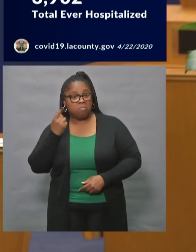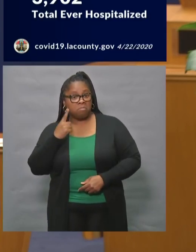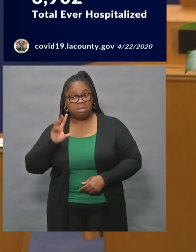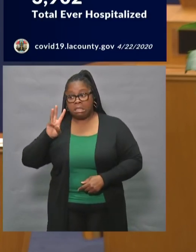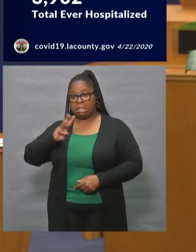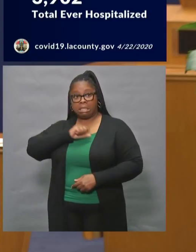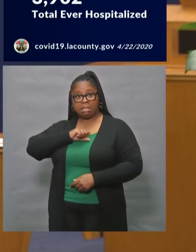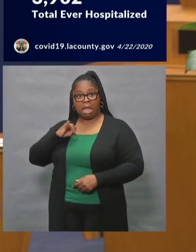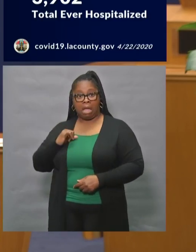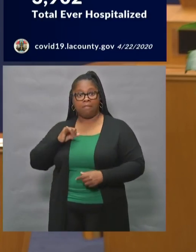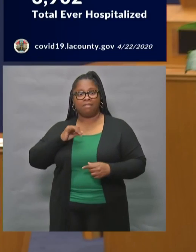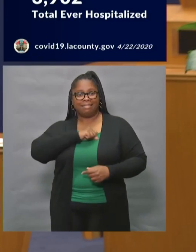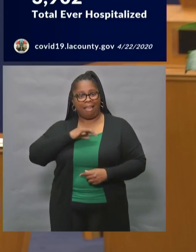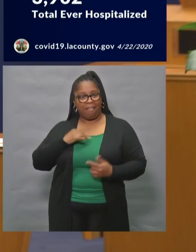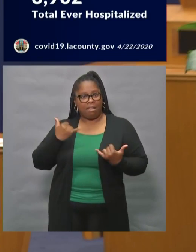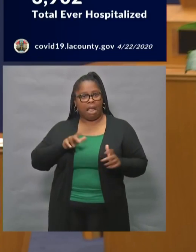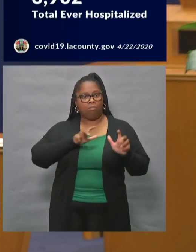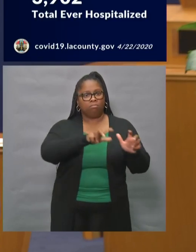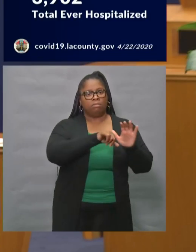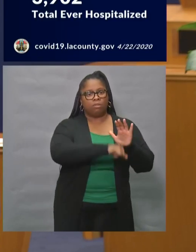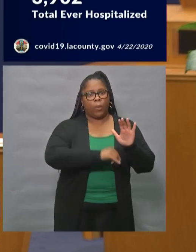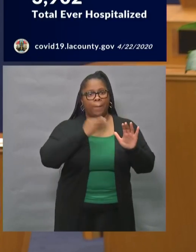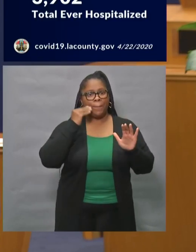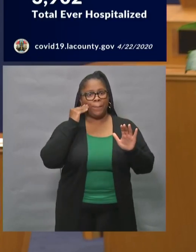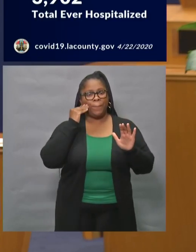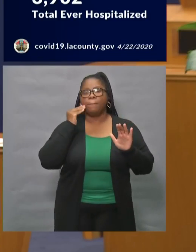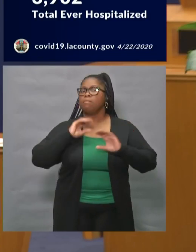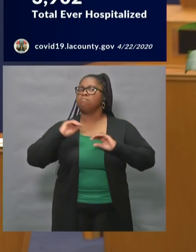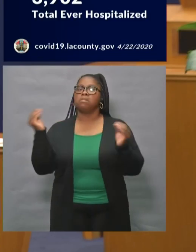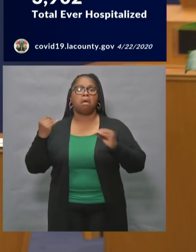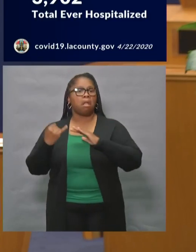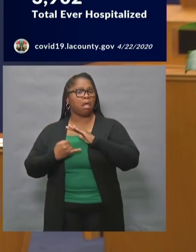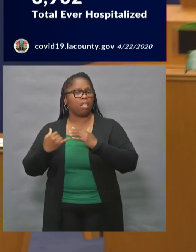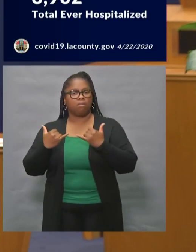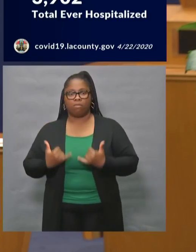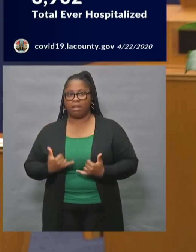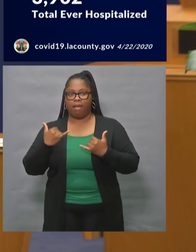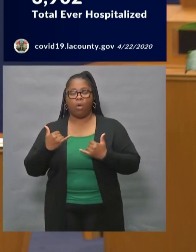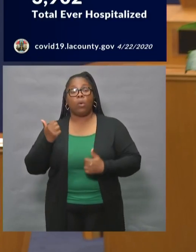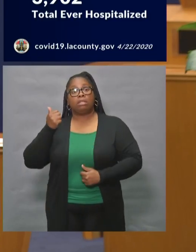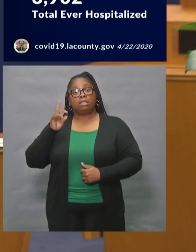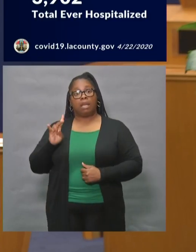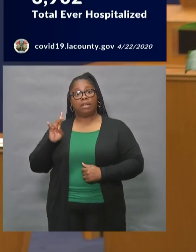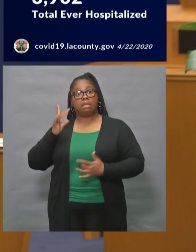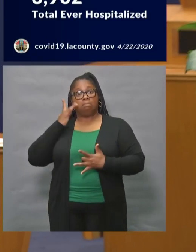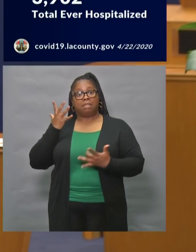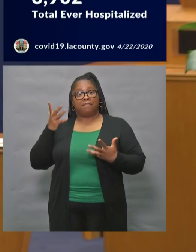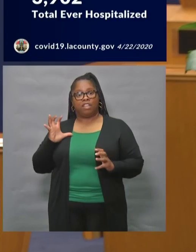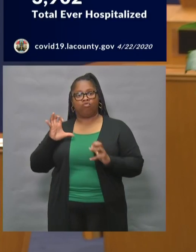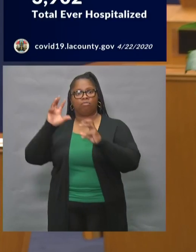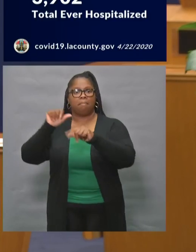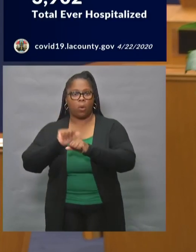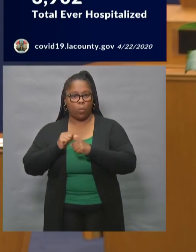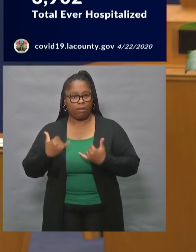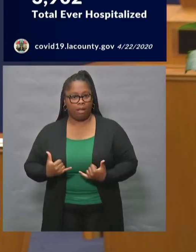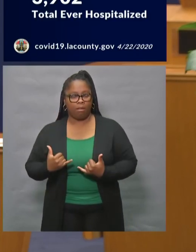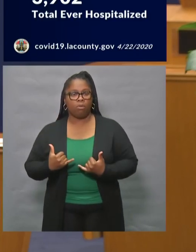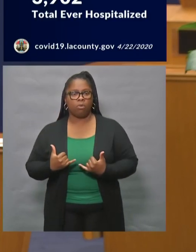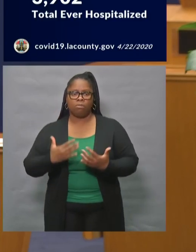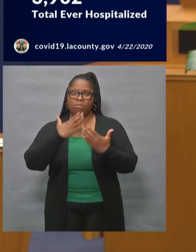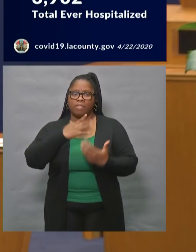staff that are quarantined at home, none who are in isolation, and 17 that have returned to work. I want to